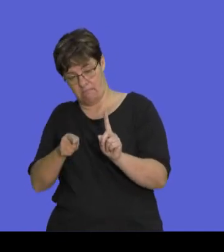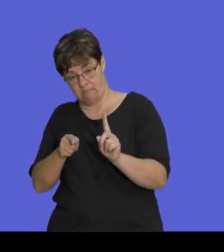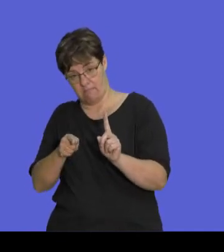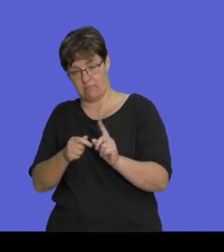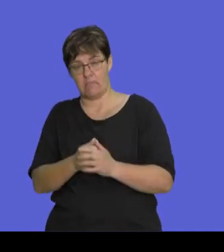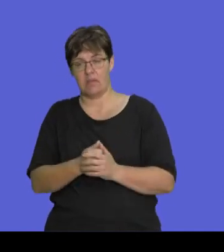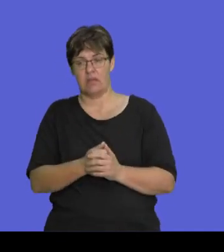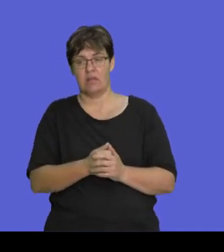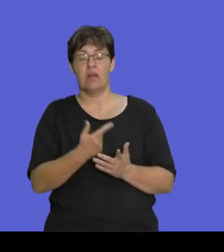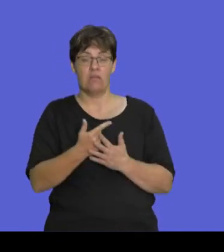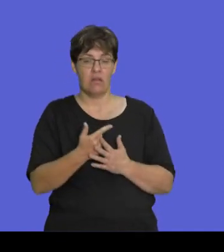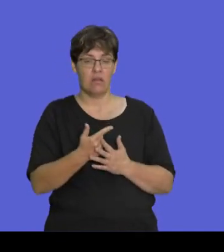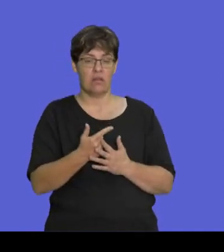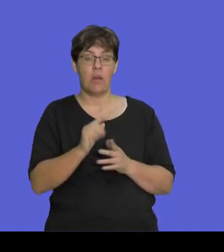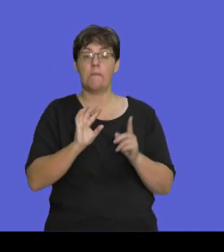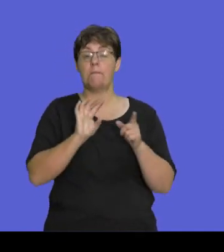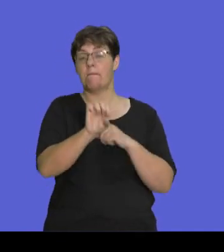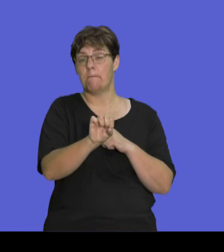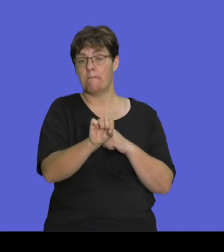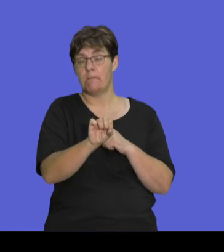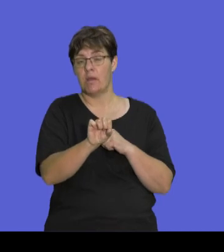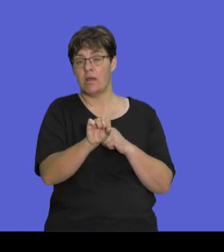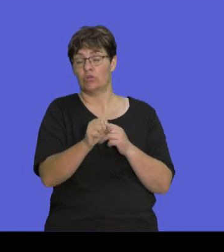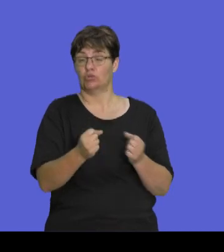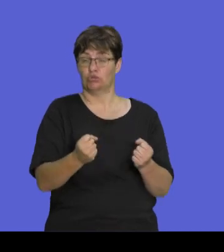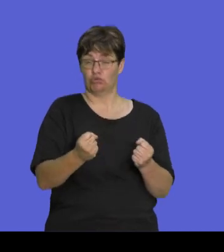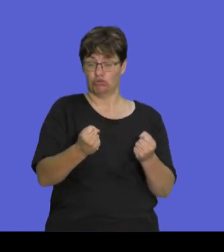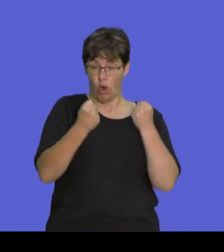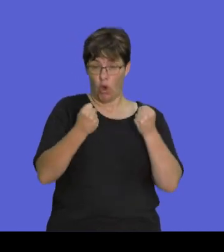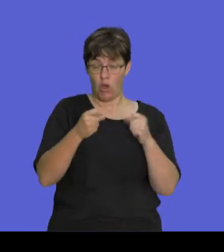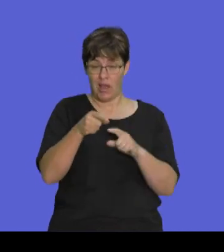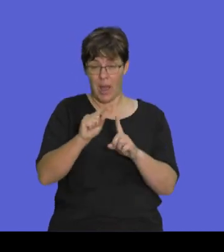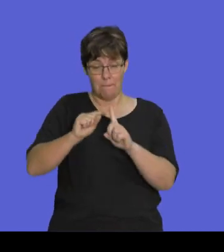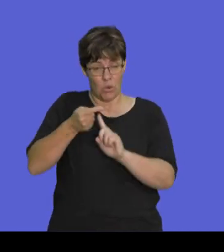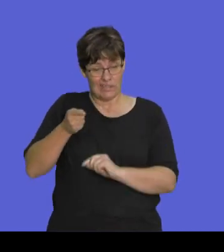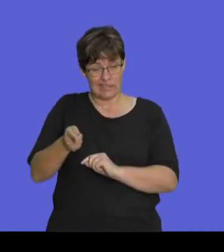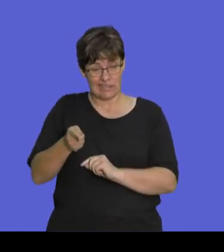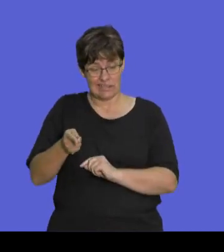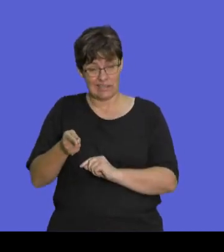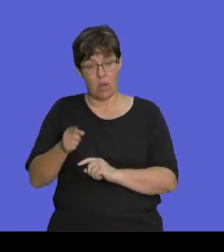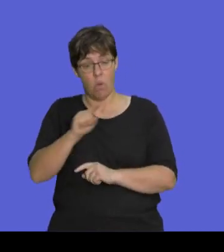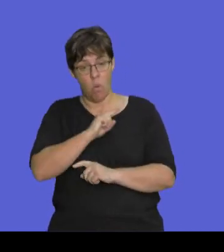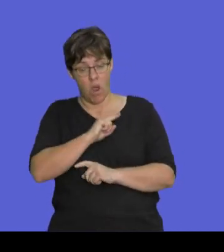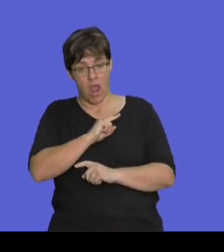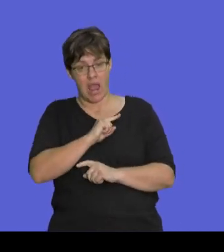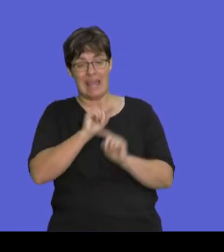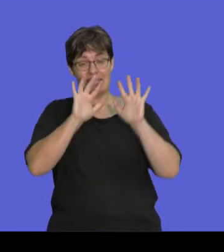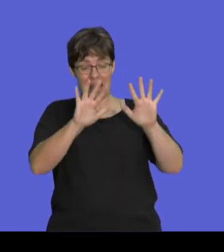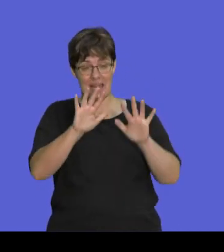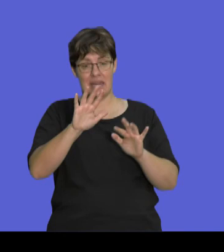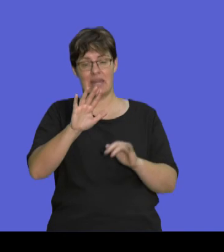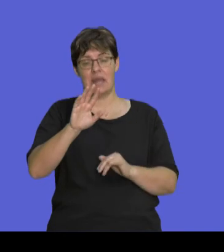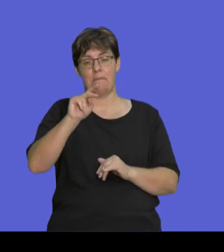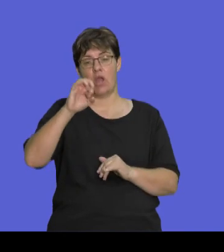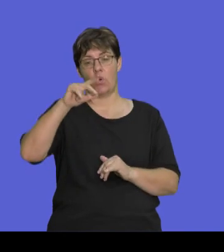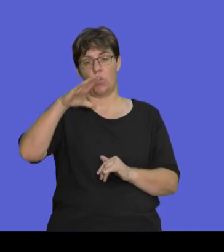the surface of the charge. If we were to determine the magnitude of electric field at this point due to the 10